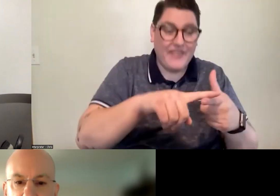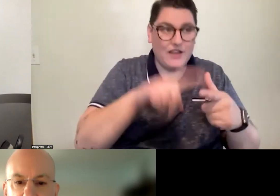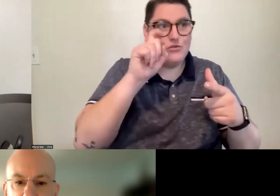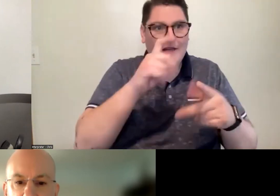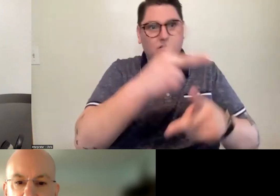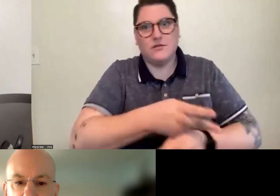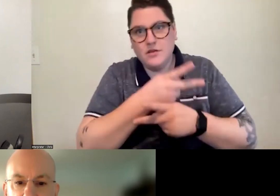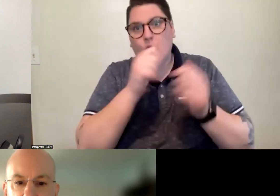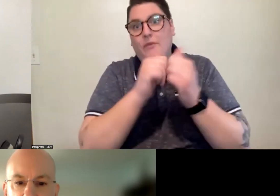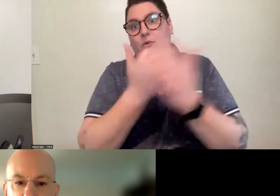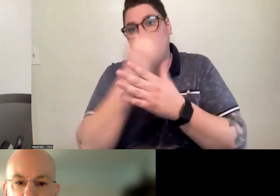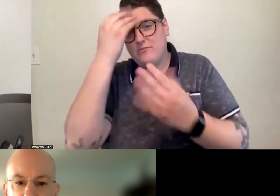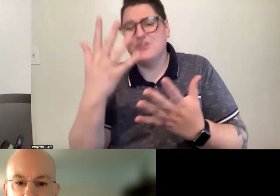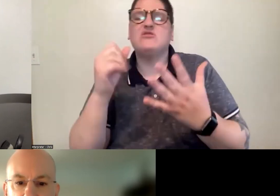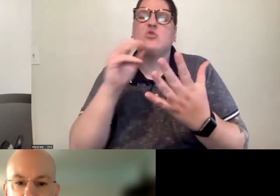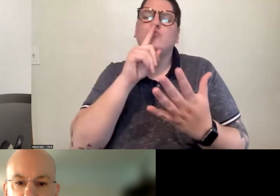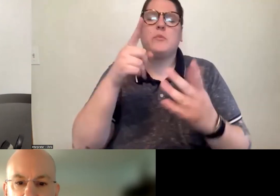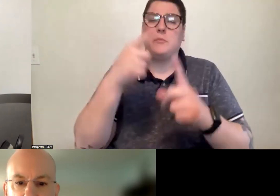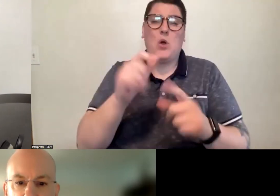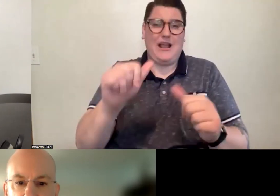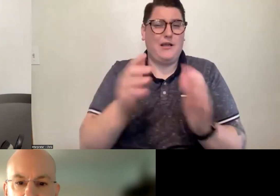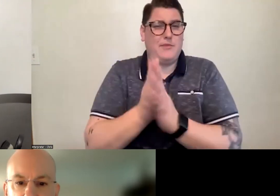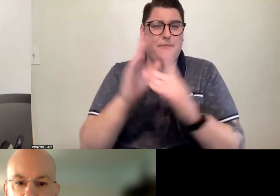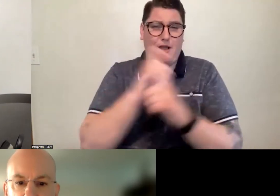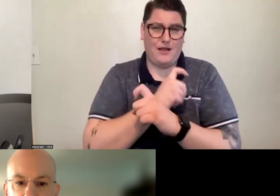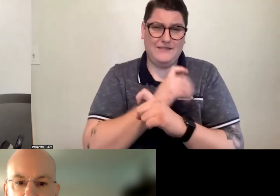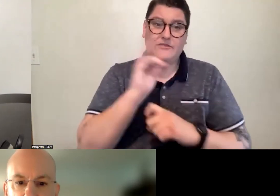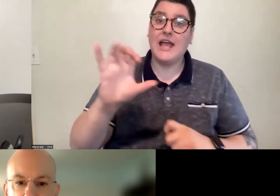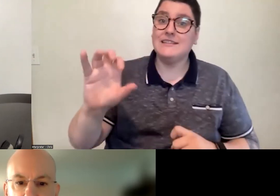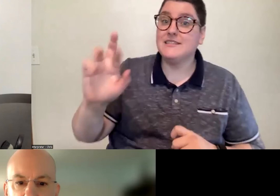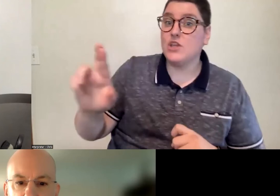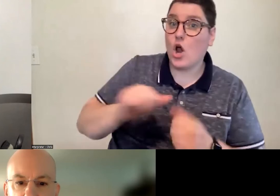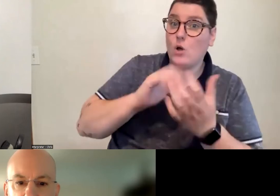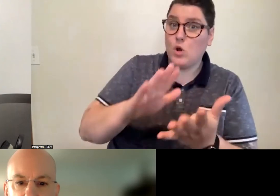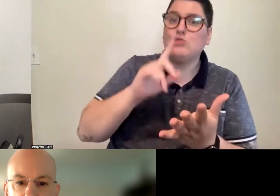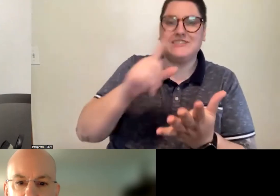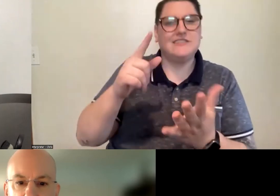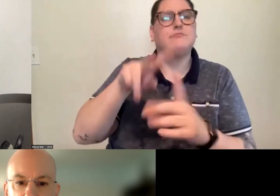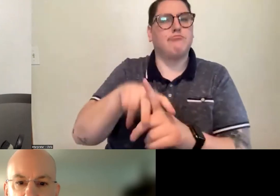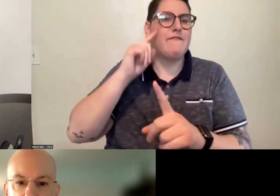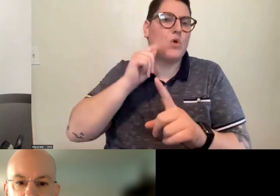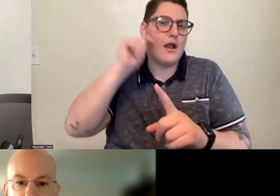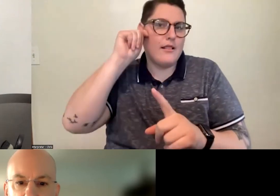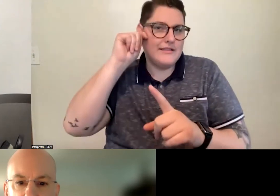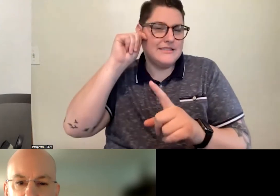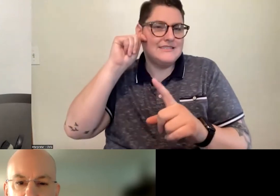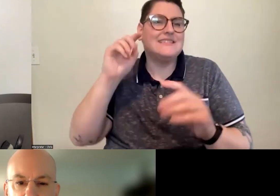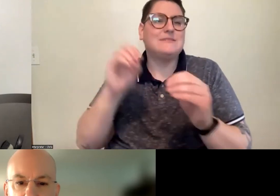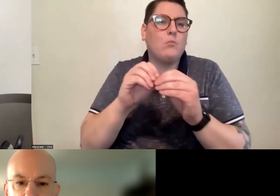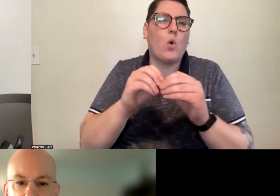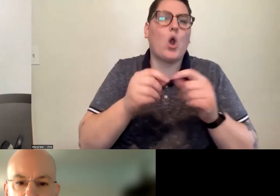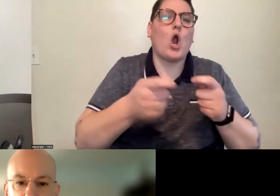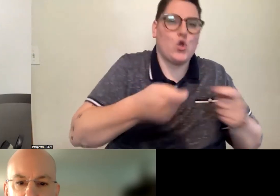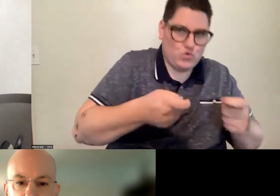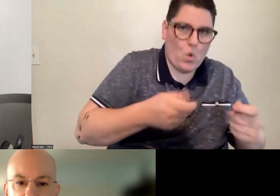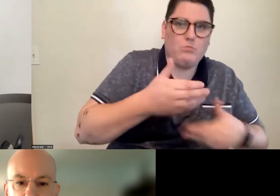things like that. And so it can be very complicated. The cognitive restructuring approach gives adolescents more control over the therapy